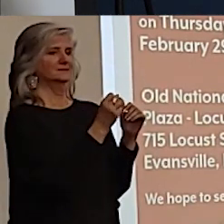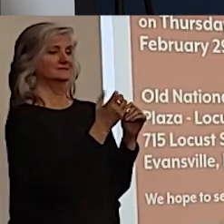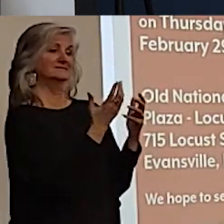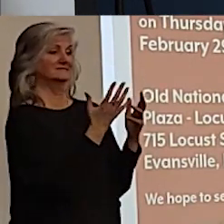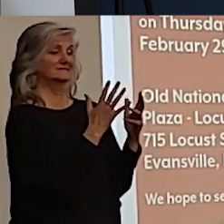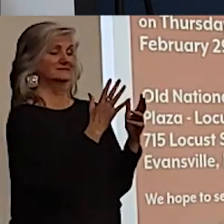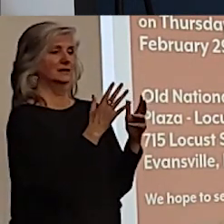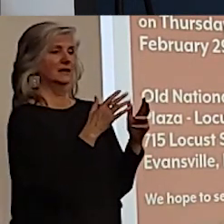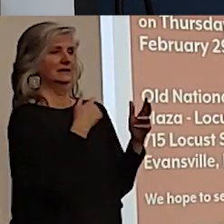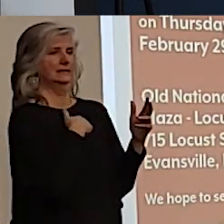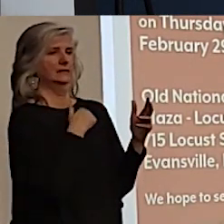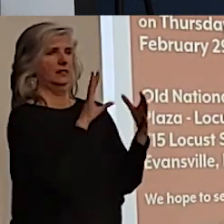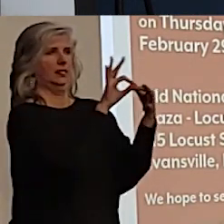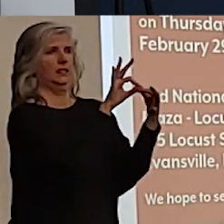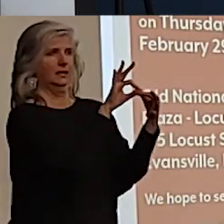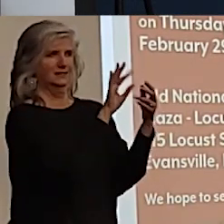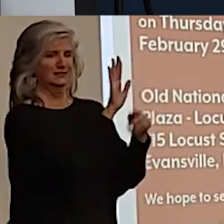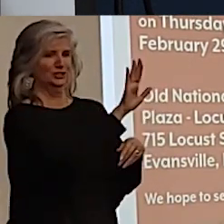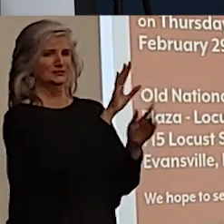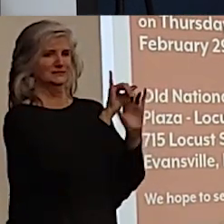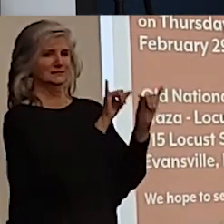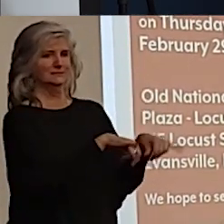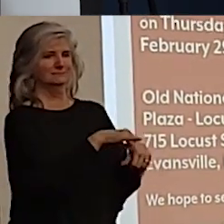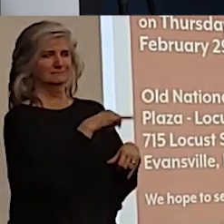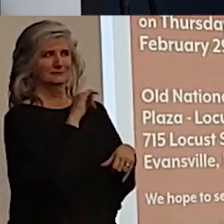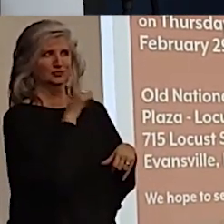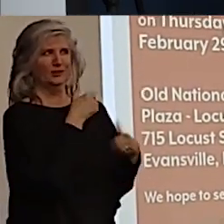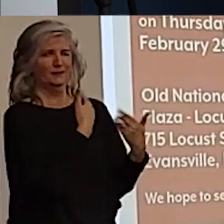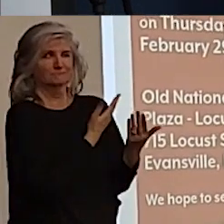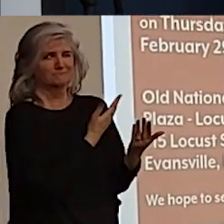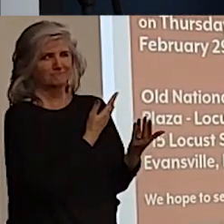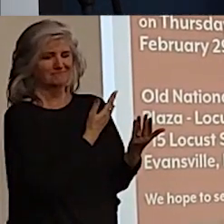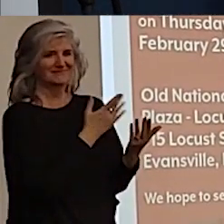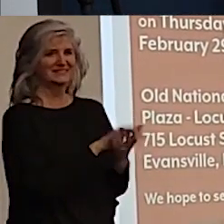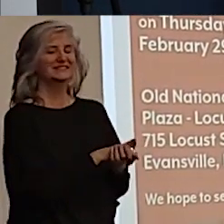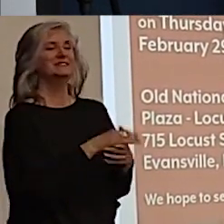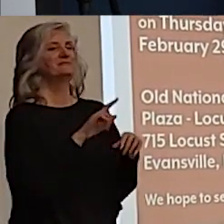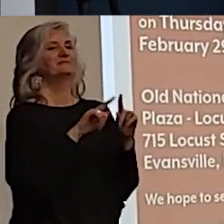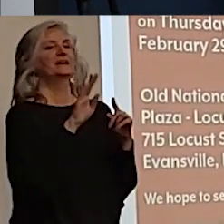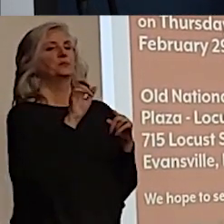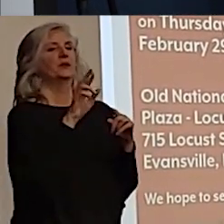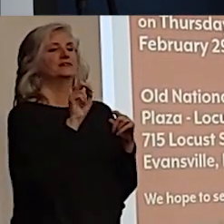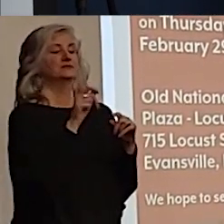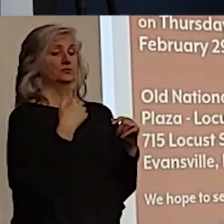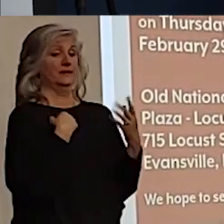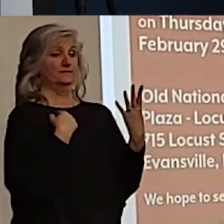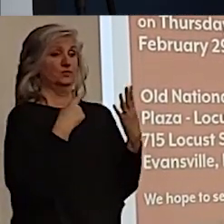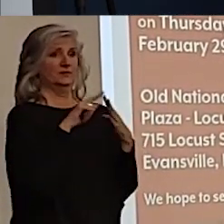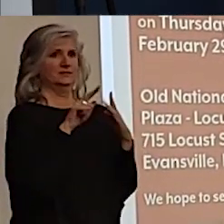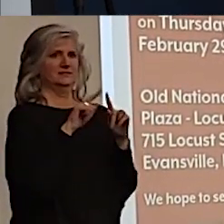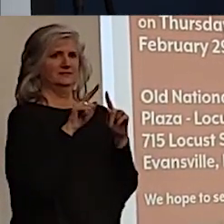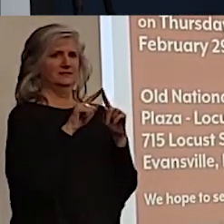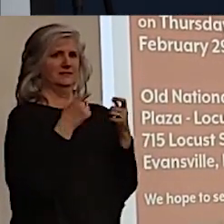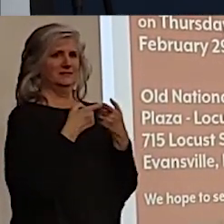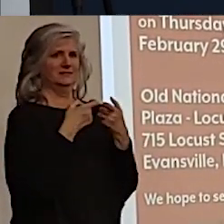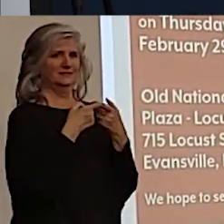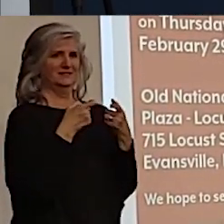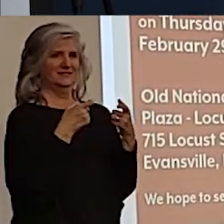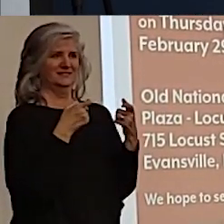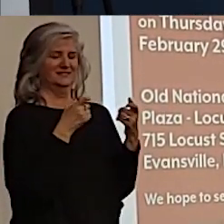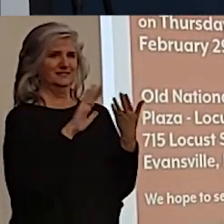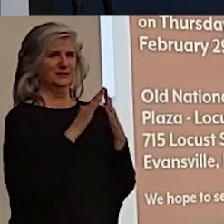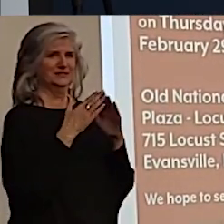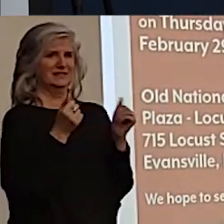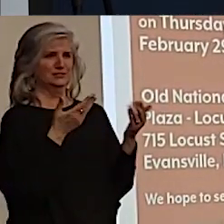can set up my own wire and connect to their system. I'm not sure. So just in Brownsburg, we have four different electric utilities that could serve